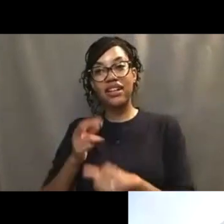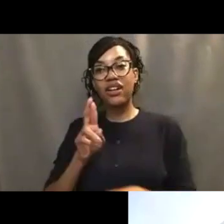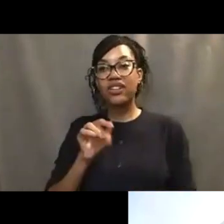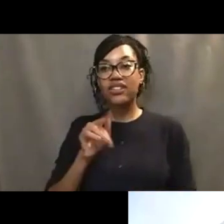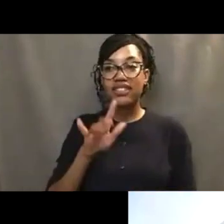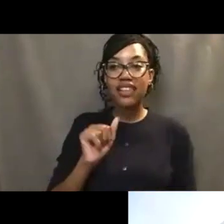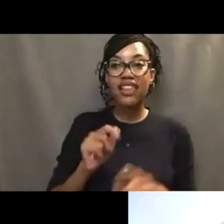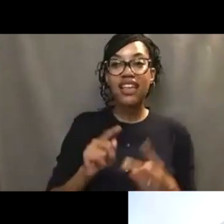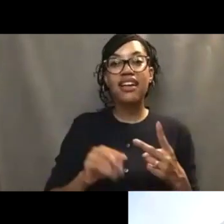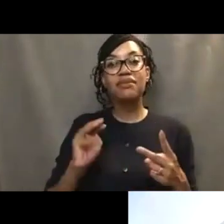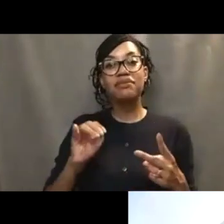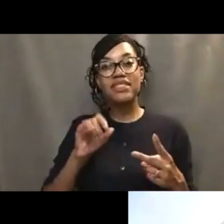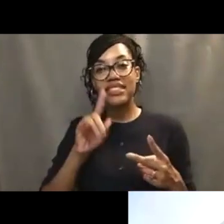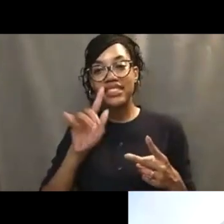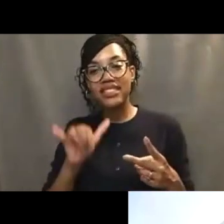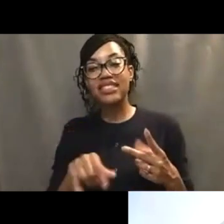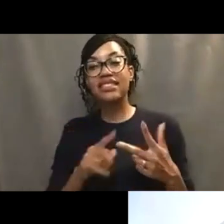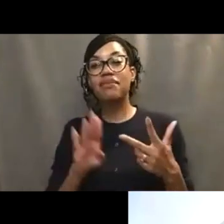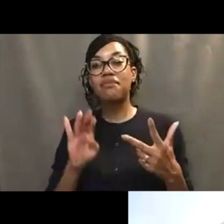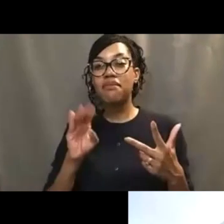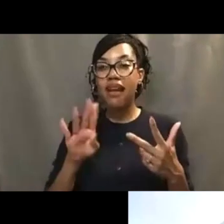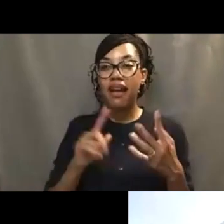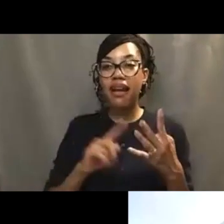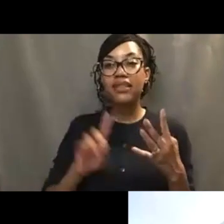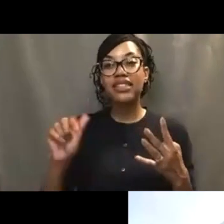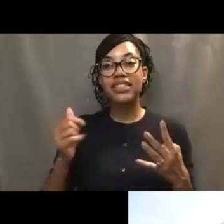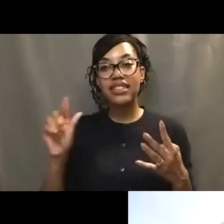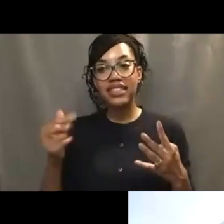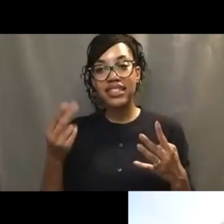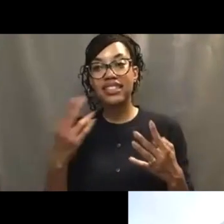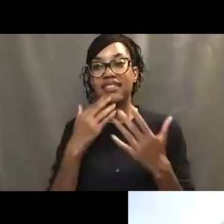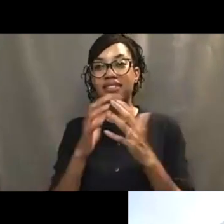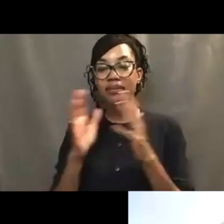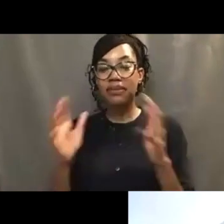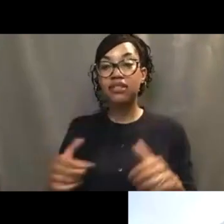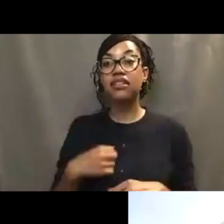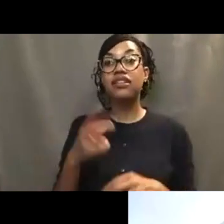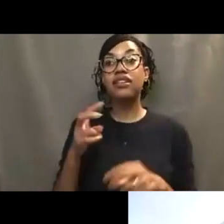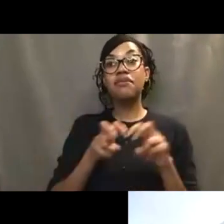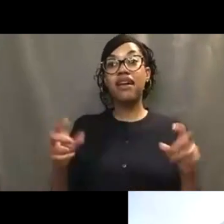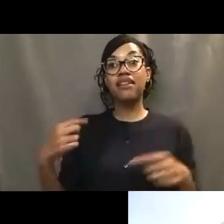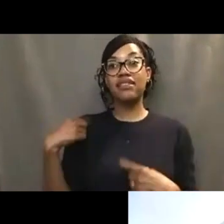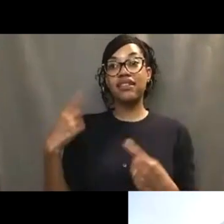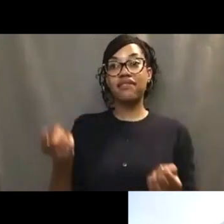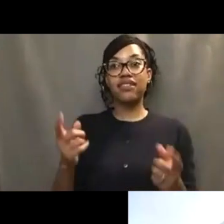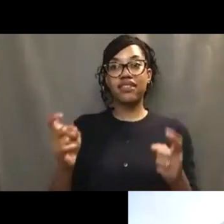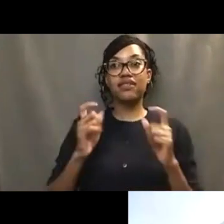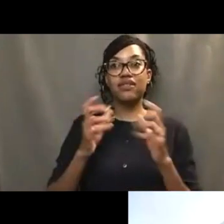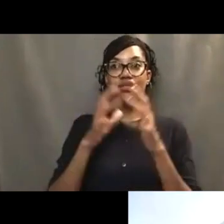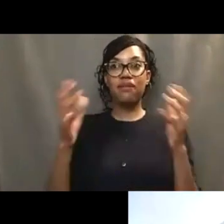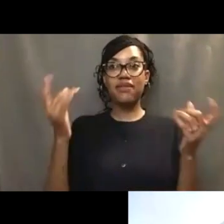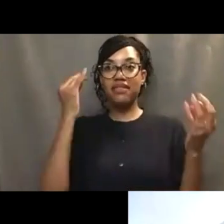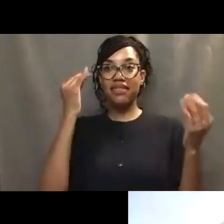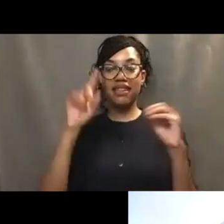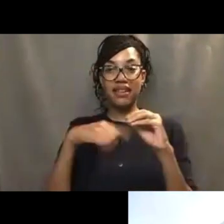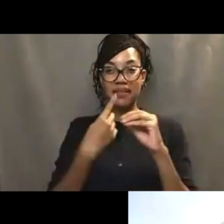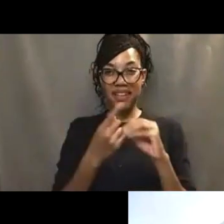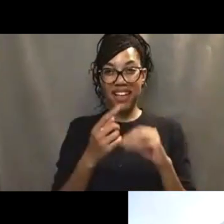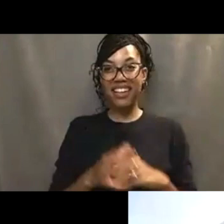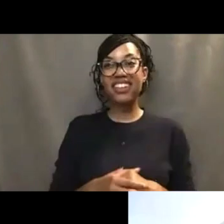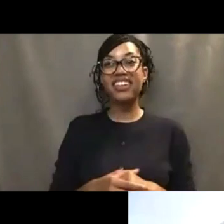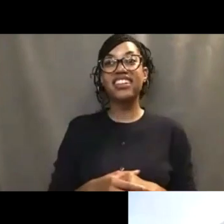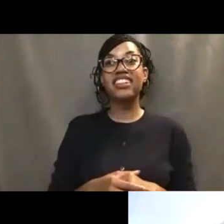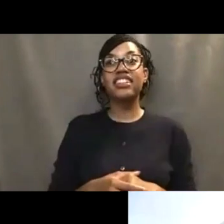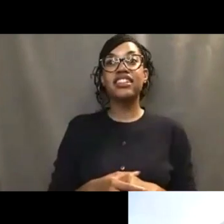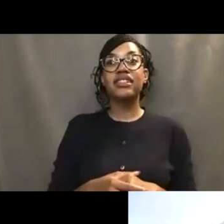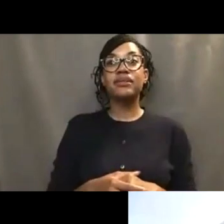Missy, Bob, and Lee. Thank you so much. The panelists tonight have given us a lot to think about and some concrete steps on how we